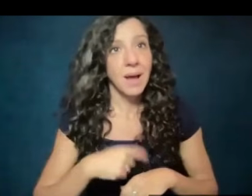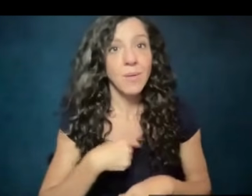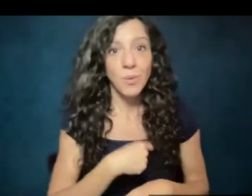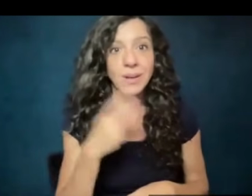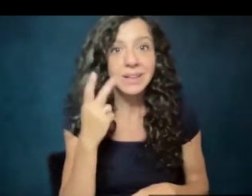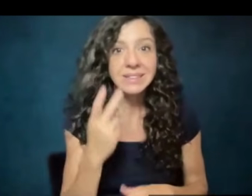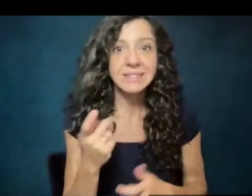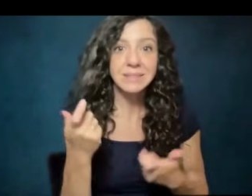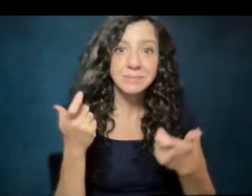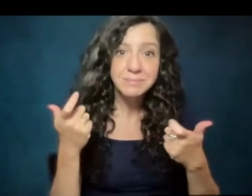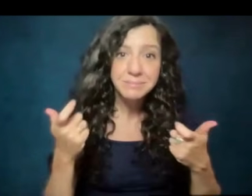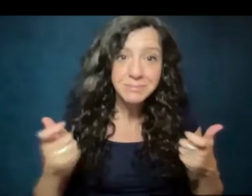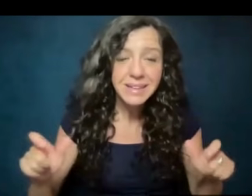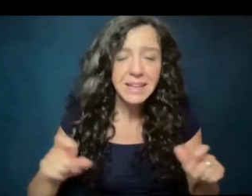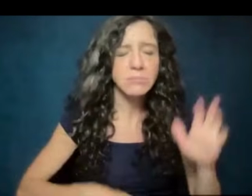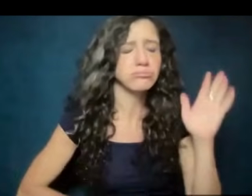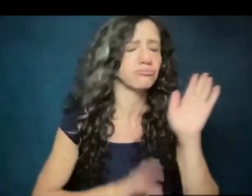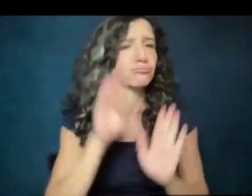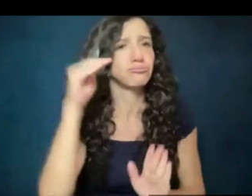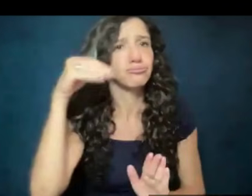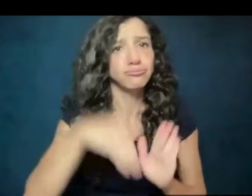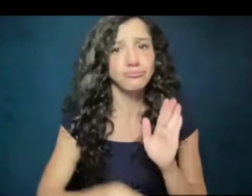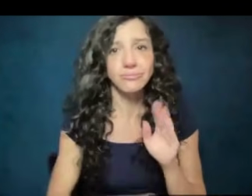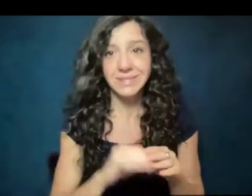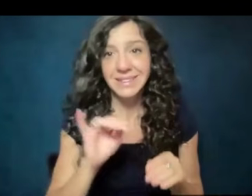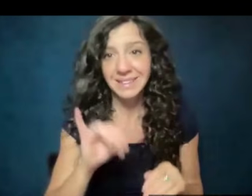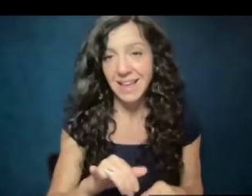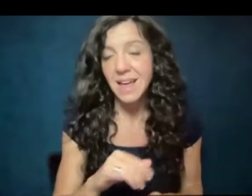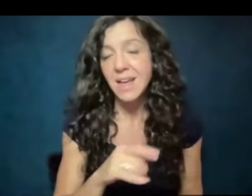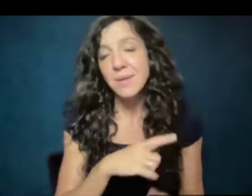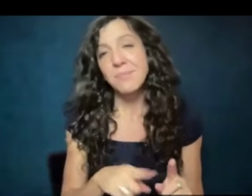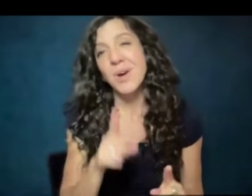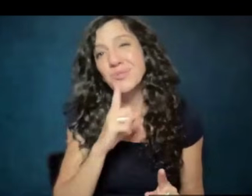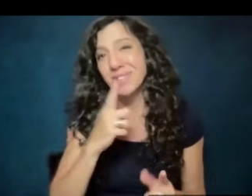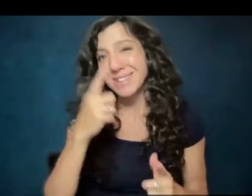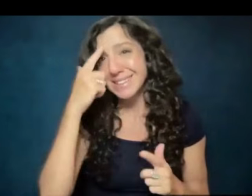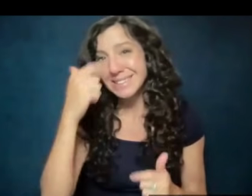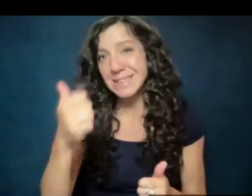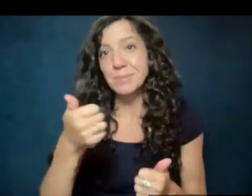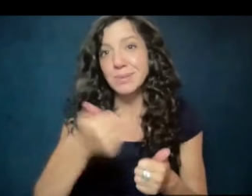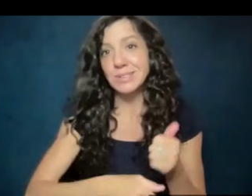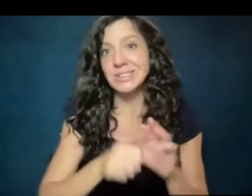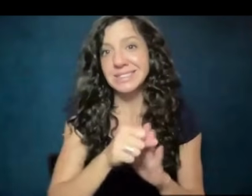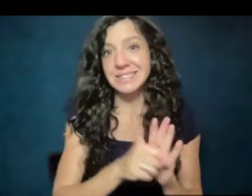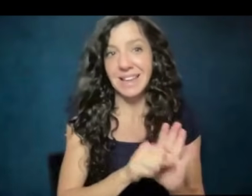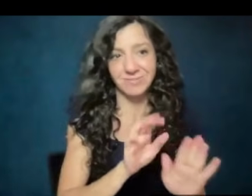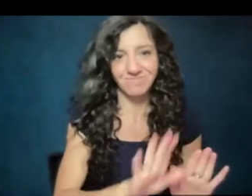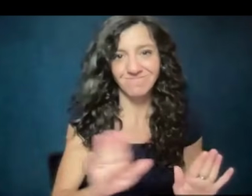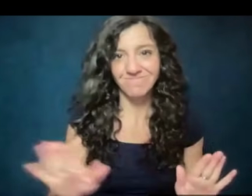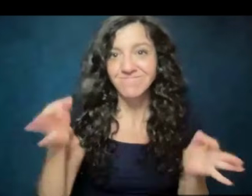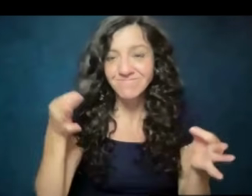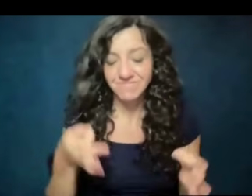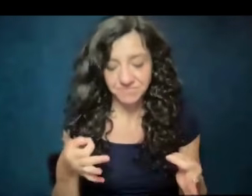really large fluctuations in that threshold, but it is up to every state to figure that out.